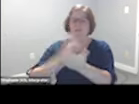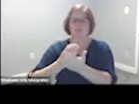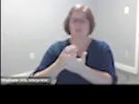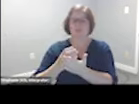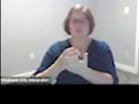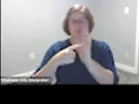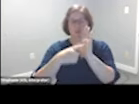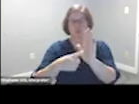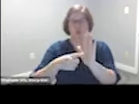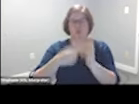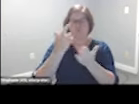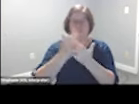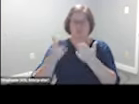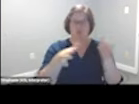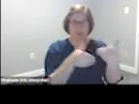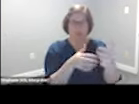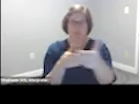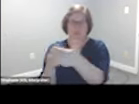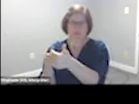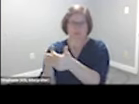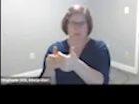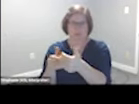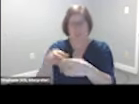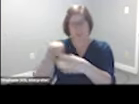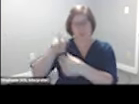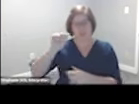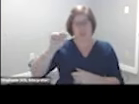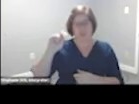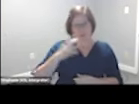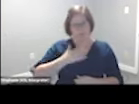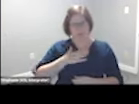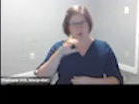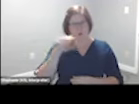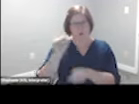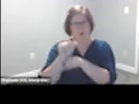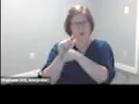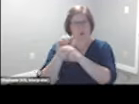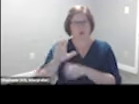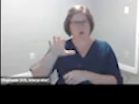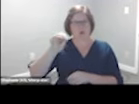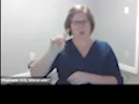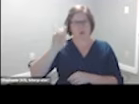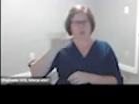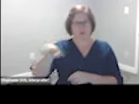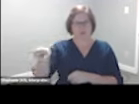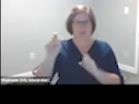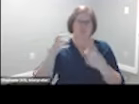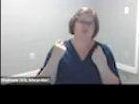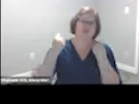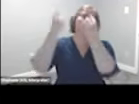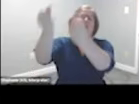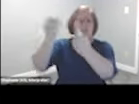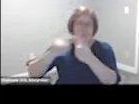loaded into a van so that my colleague Cordy could drive them all the way across the UK to deliver them to the various people who we decided to give